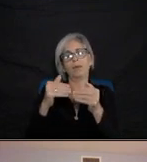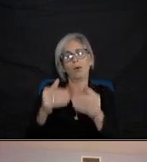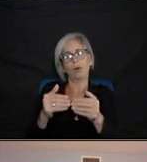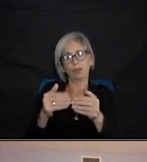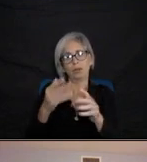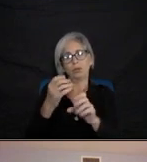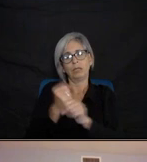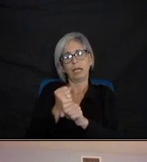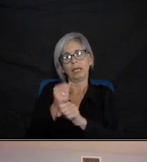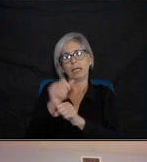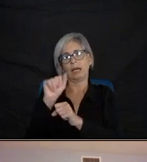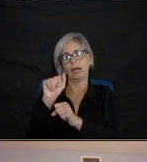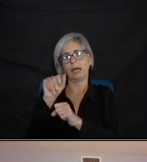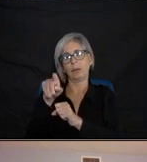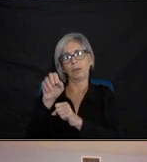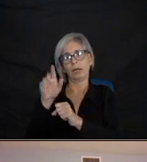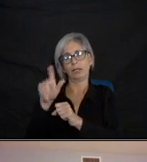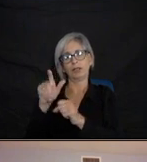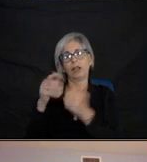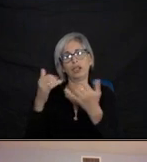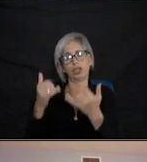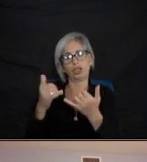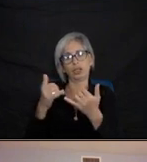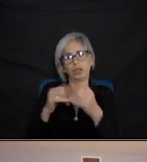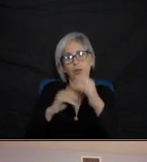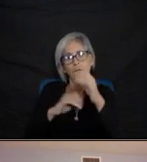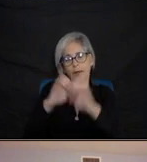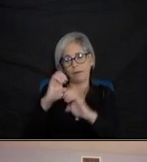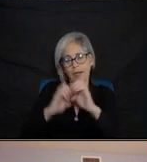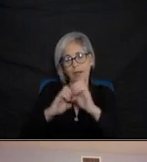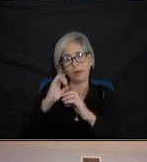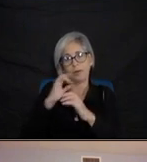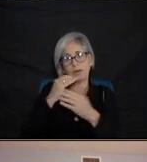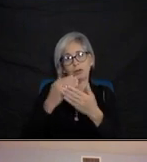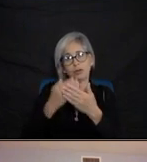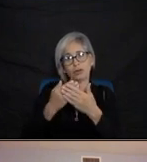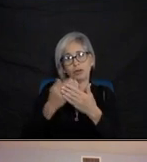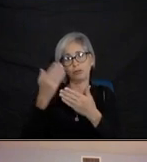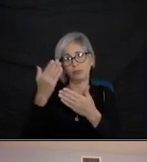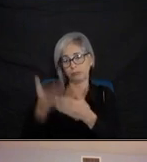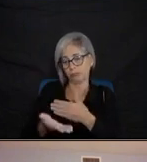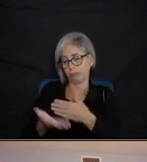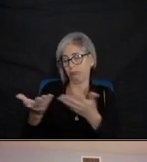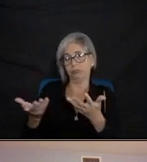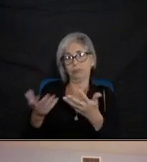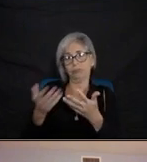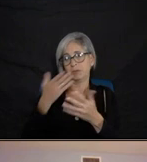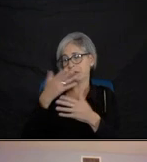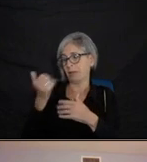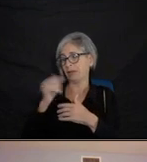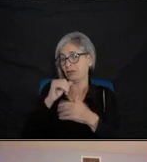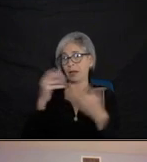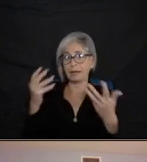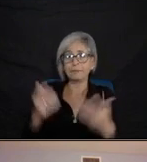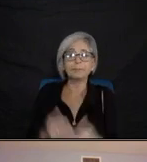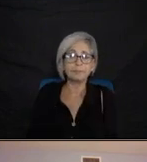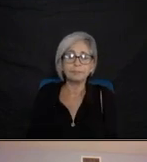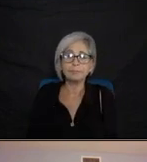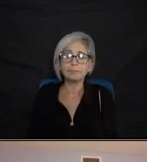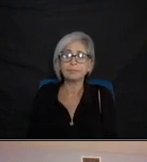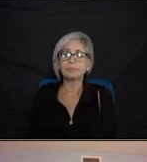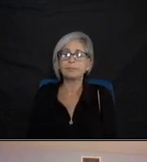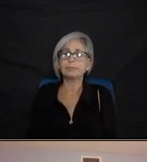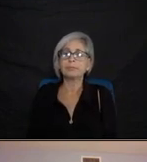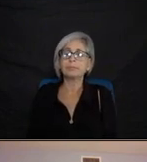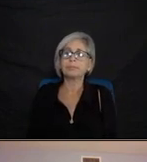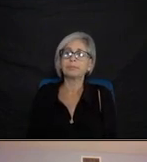an appraisal, a current appraisal, then we can evaluate whether or not the deal that's in front of us is the best offer. And so, Mayor, I'll make